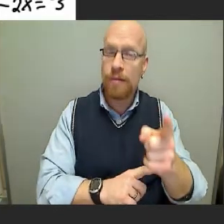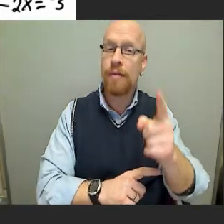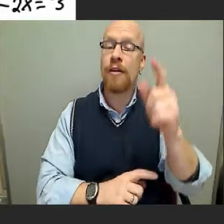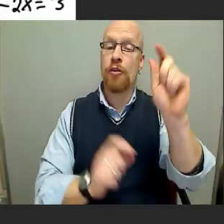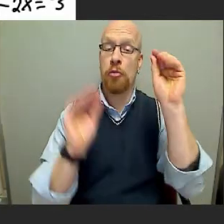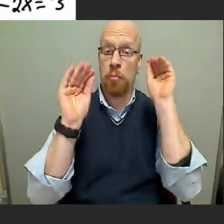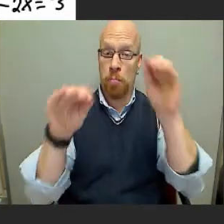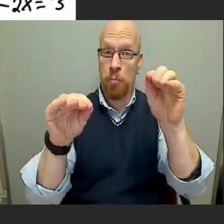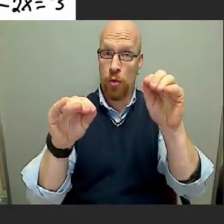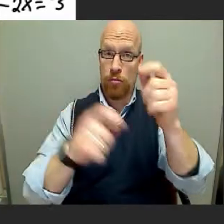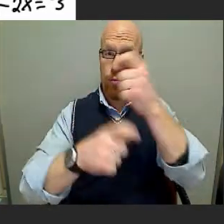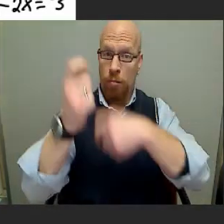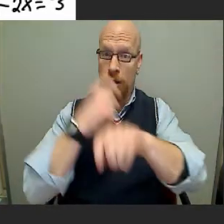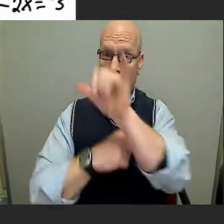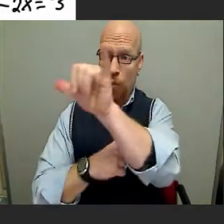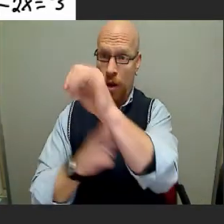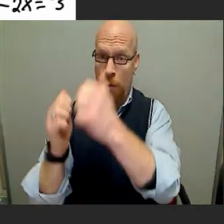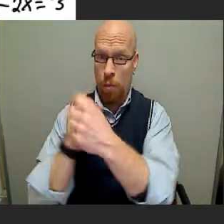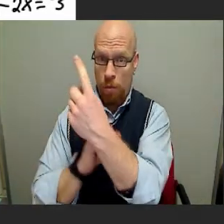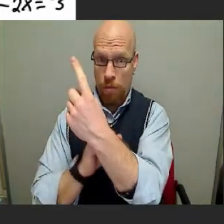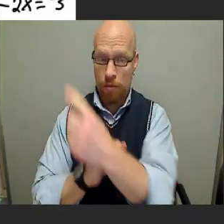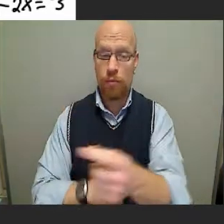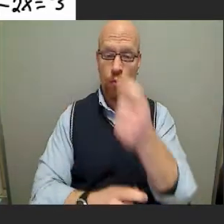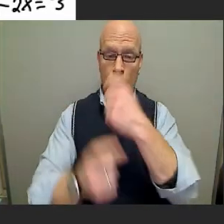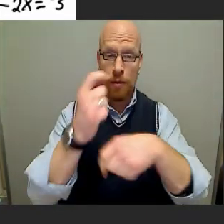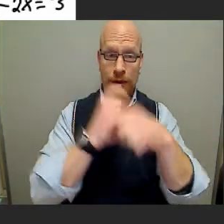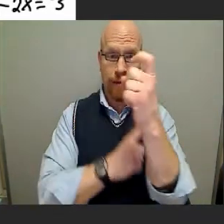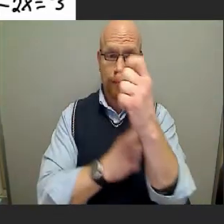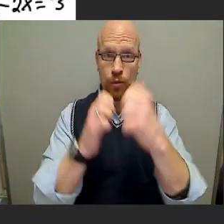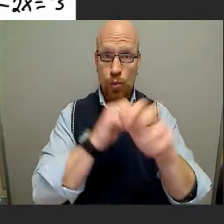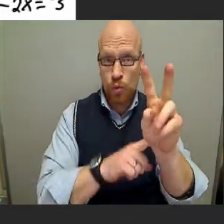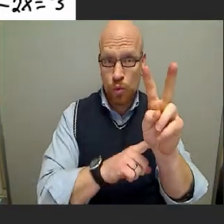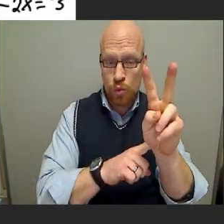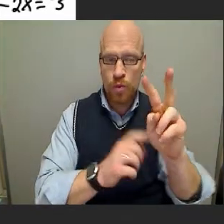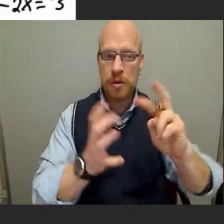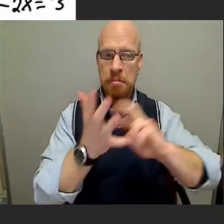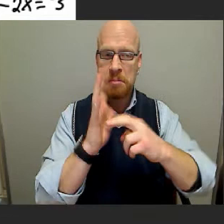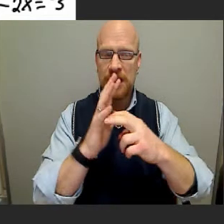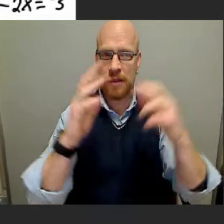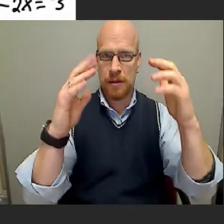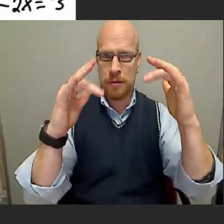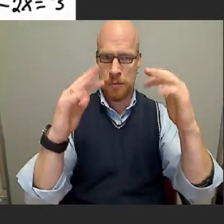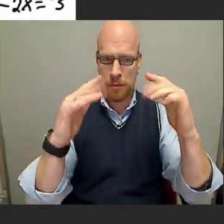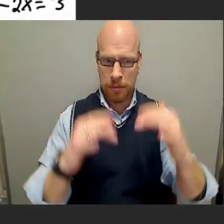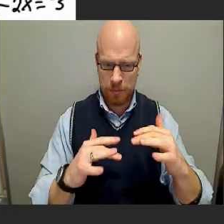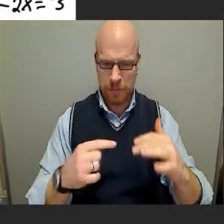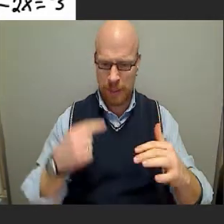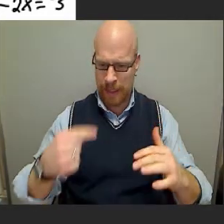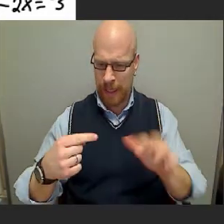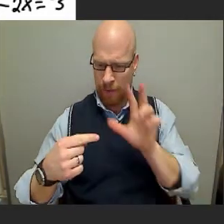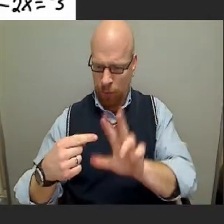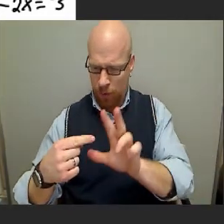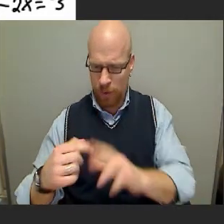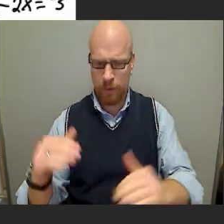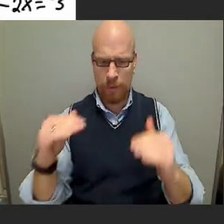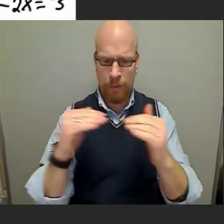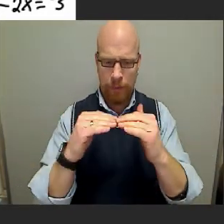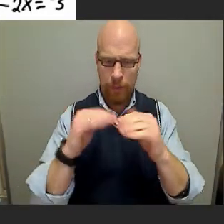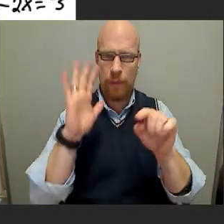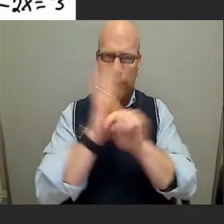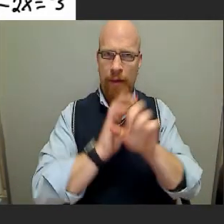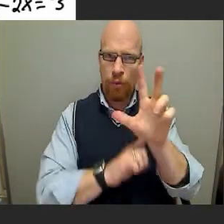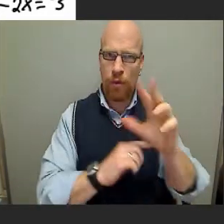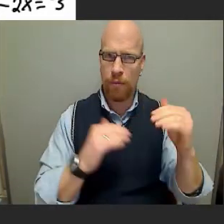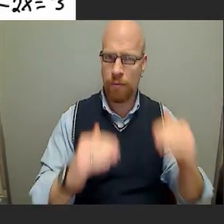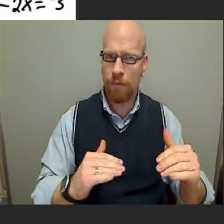replacing 2 for x. We thought we had the right answer, 2 comma 1. We had to check it and